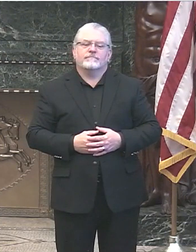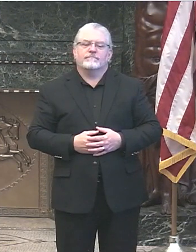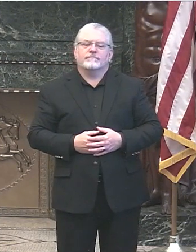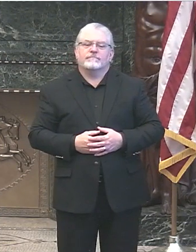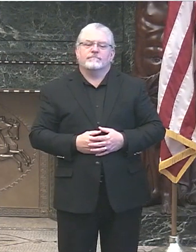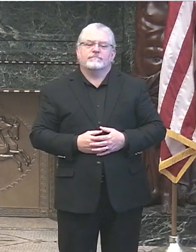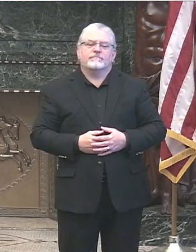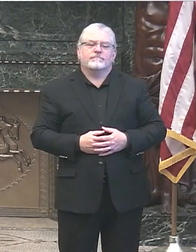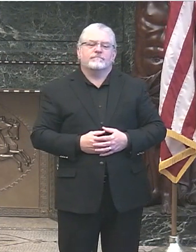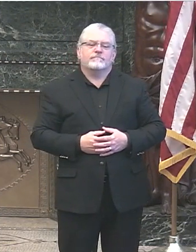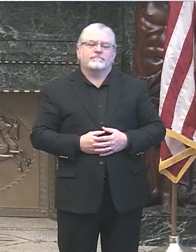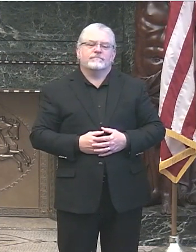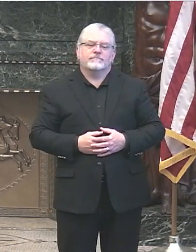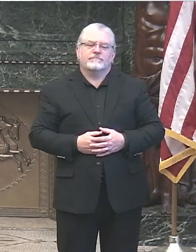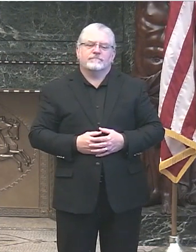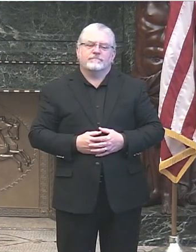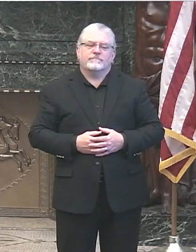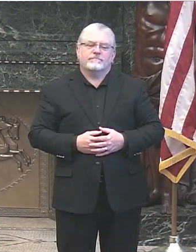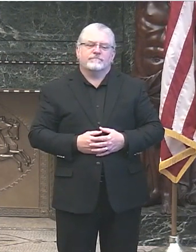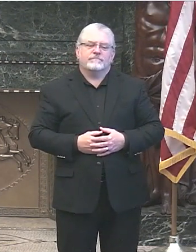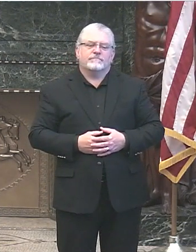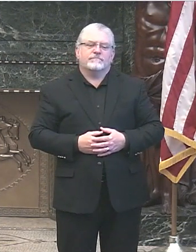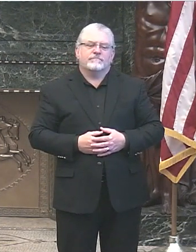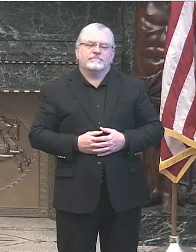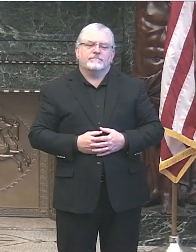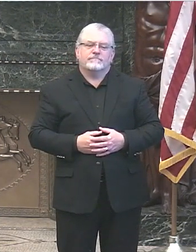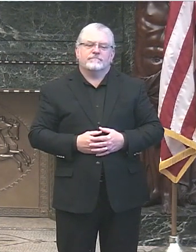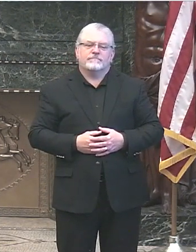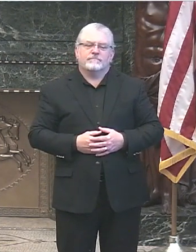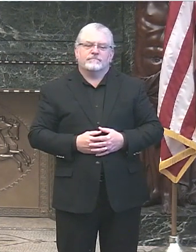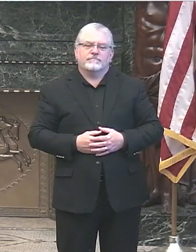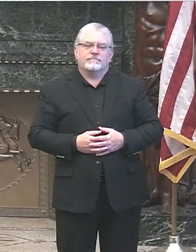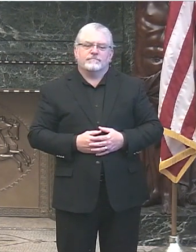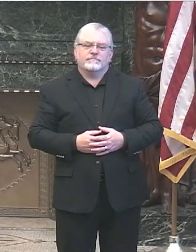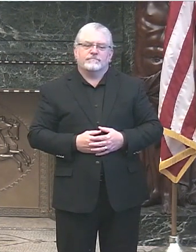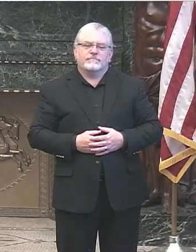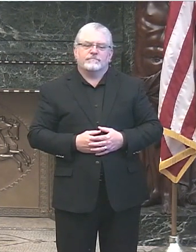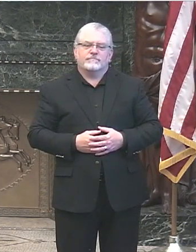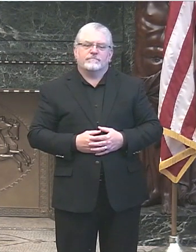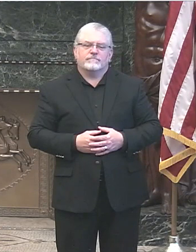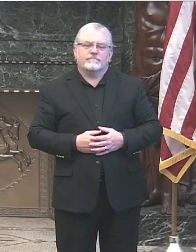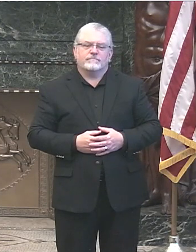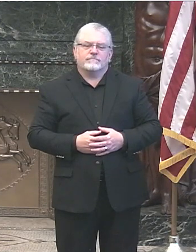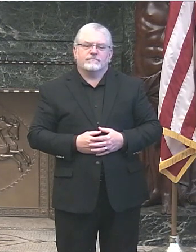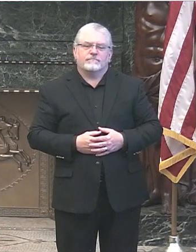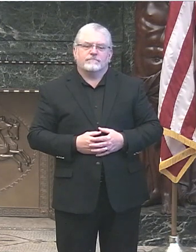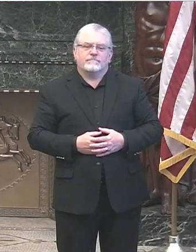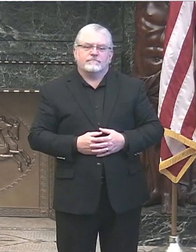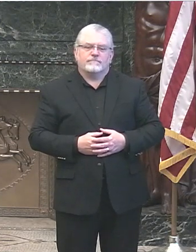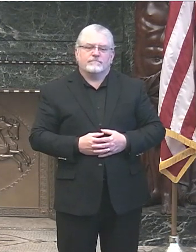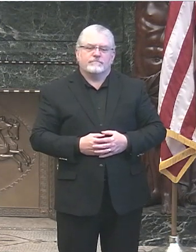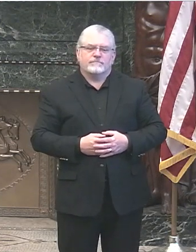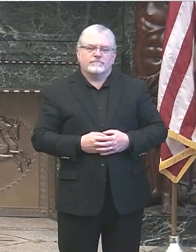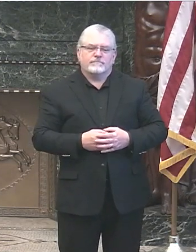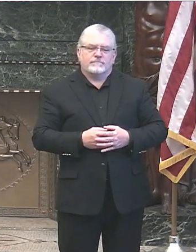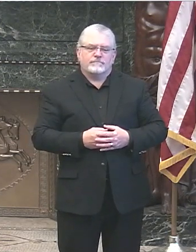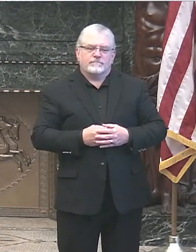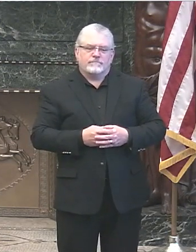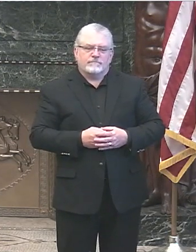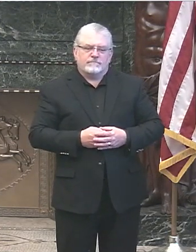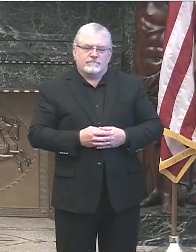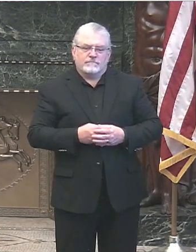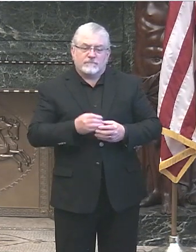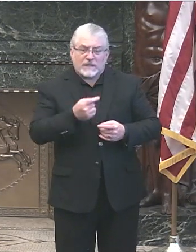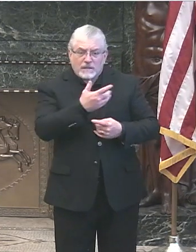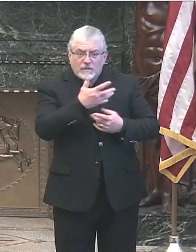on creating a committee for what happens after Corona? So we have started to look at kind